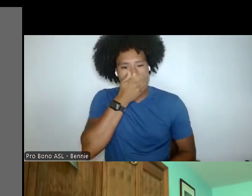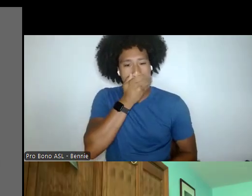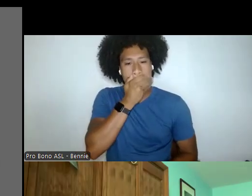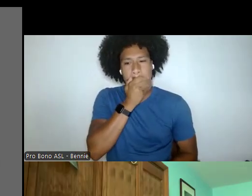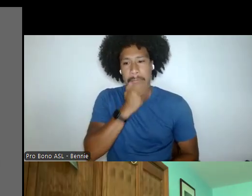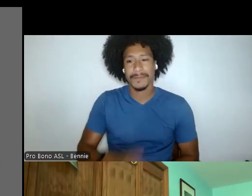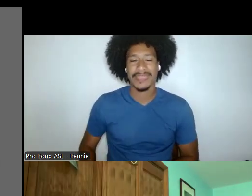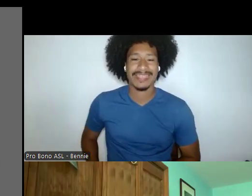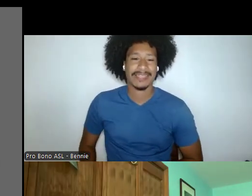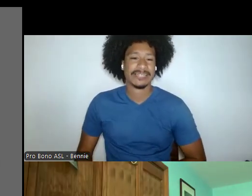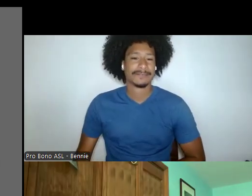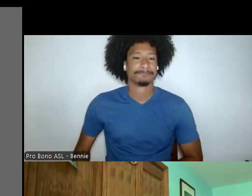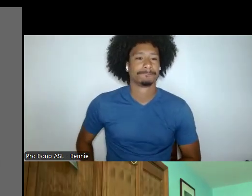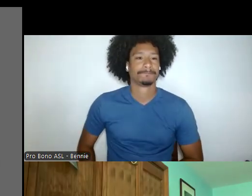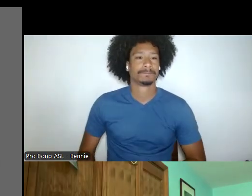Yes.